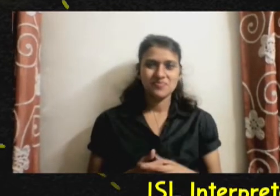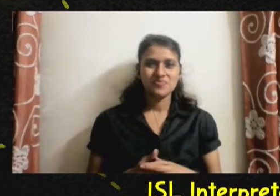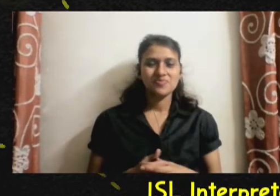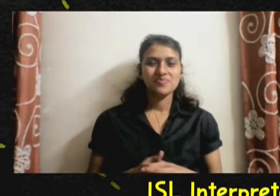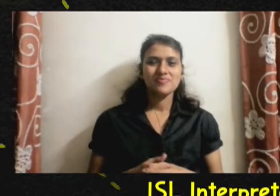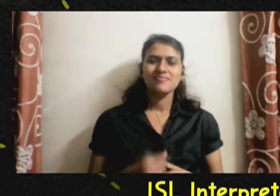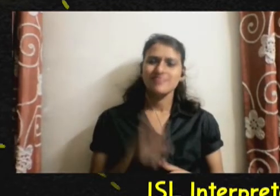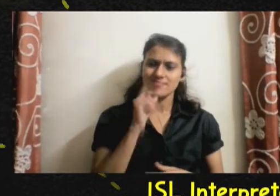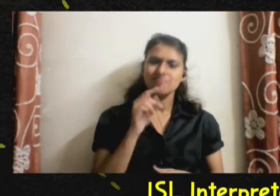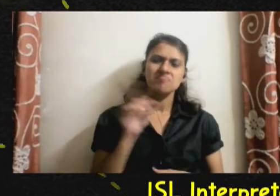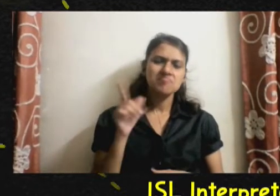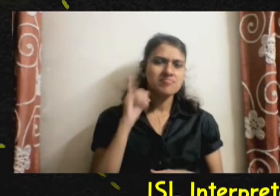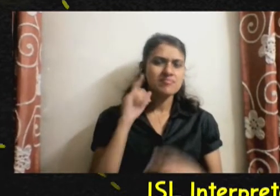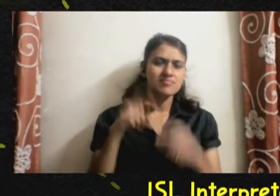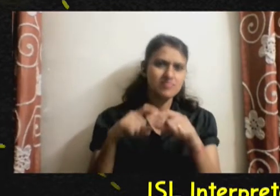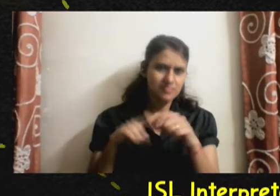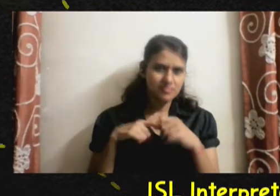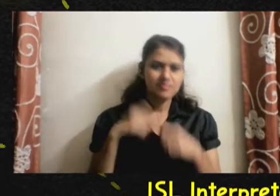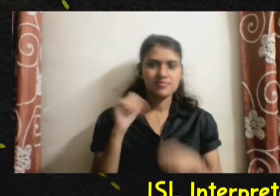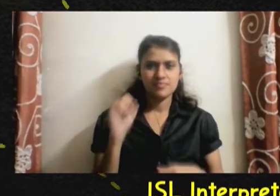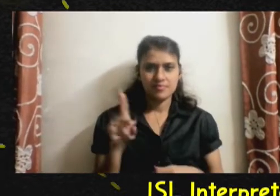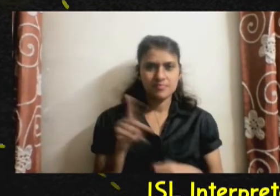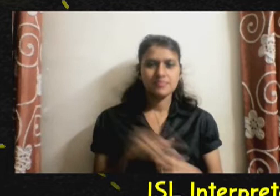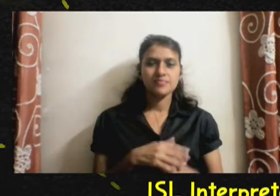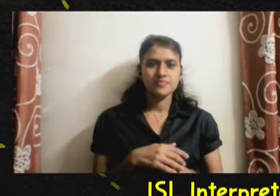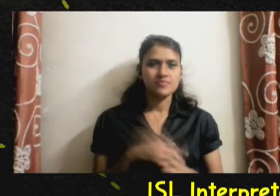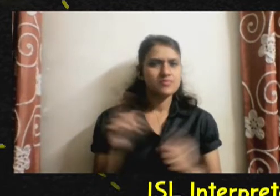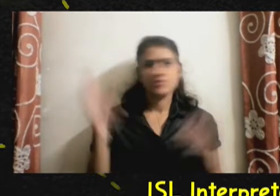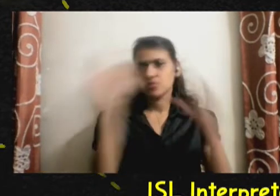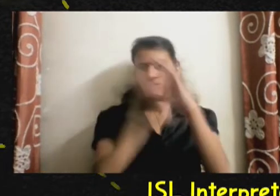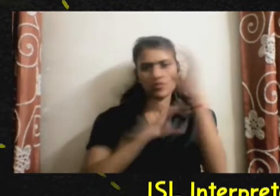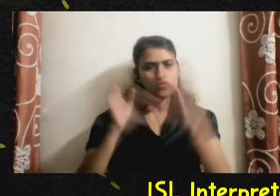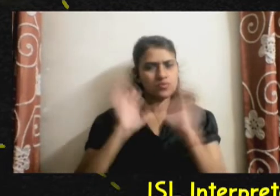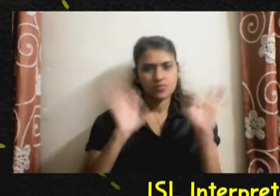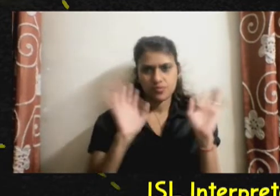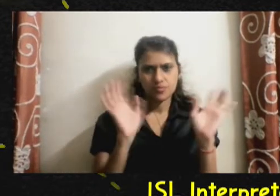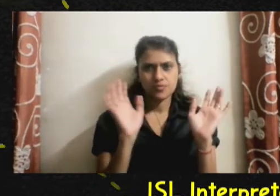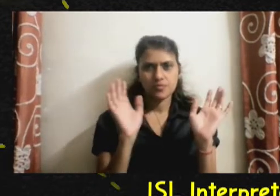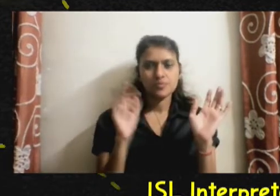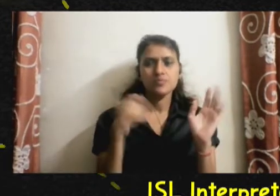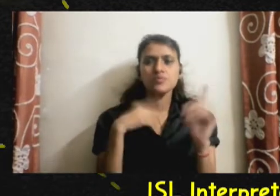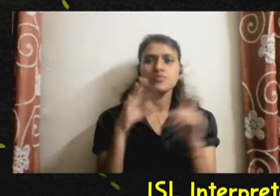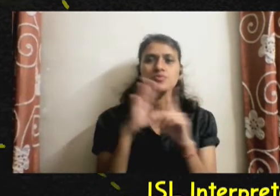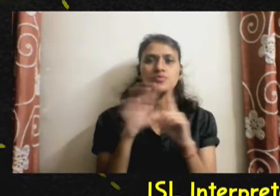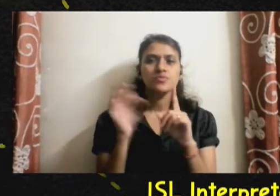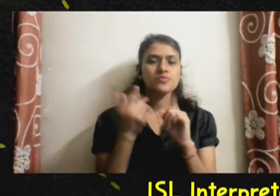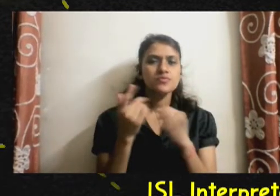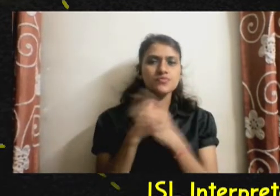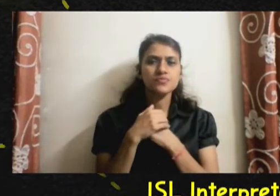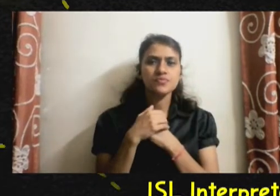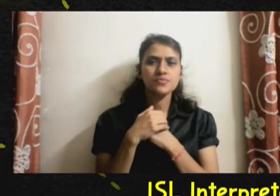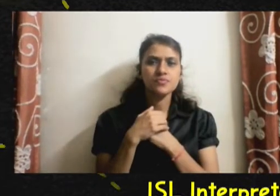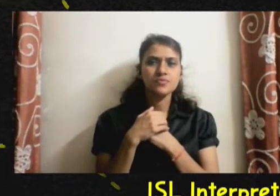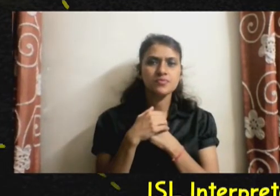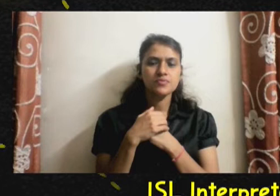thought it's not too confusing to think about what do you do when,